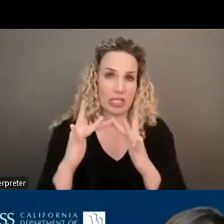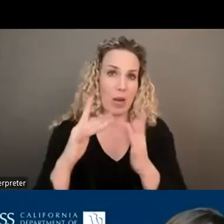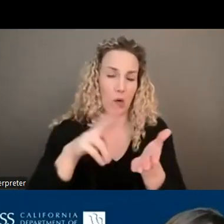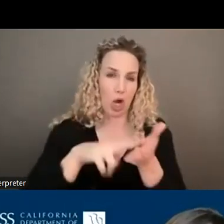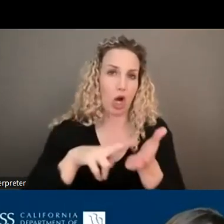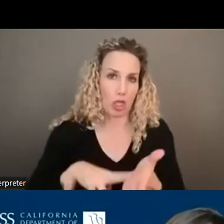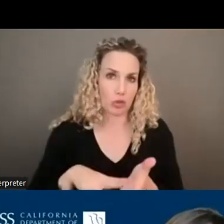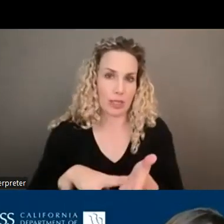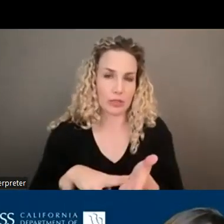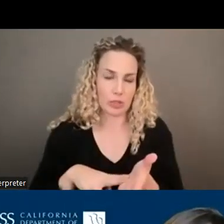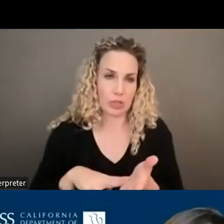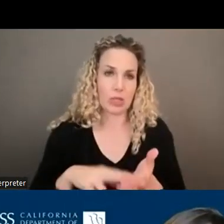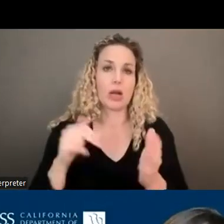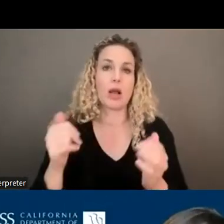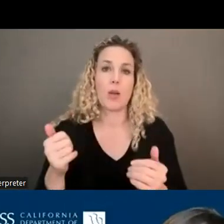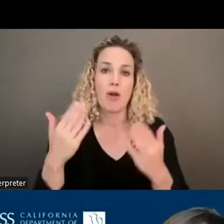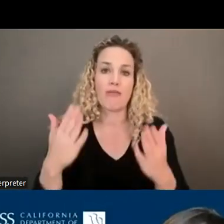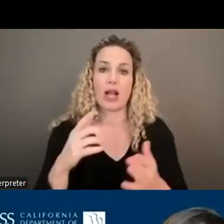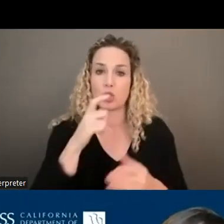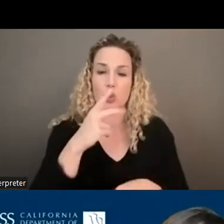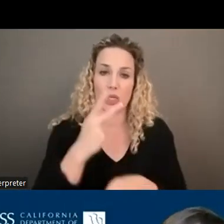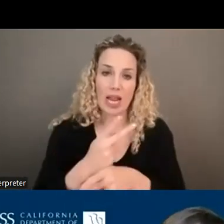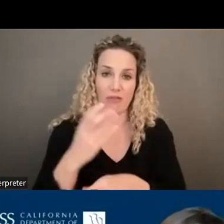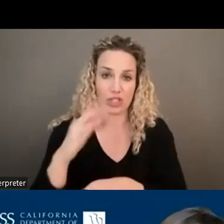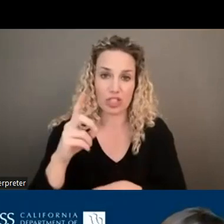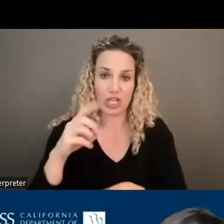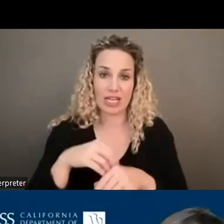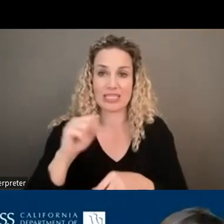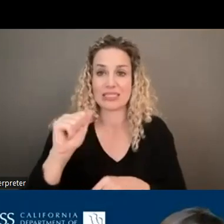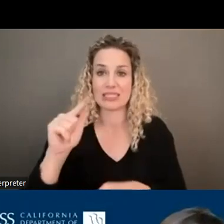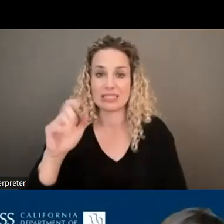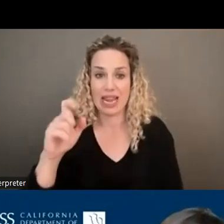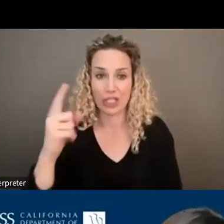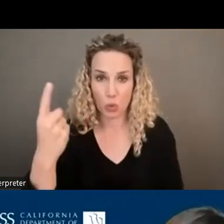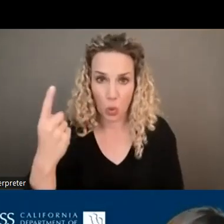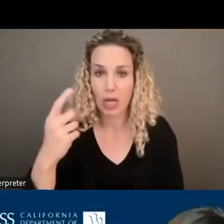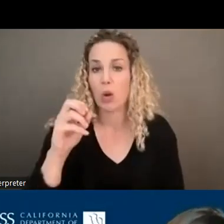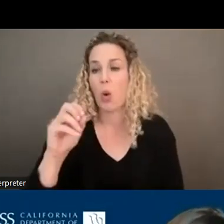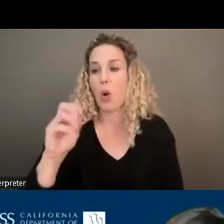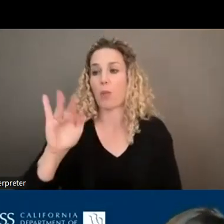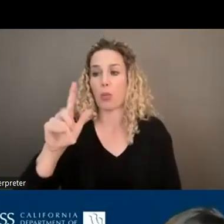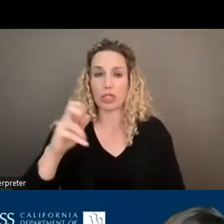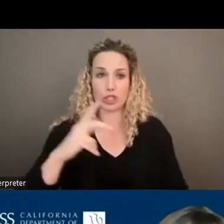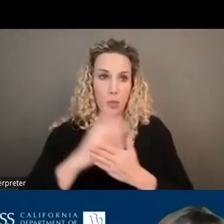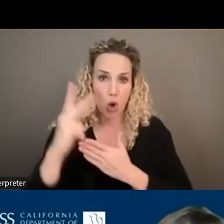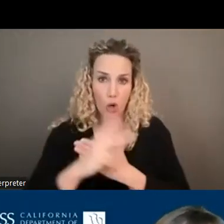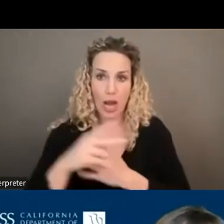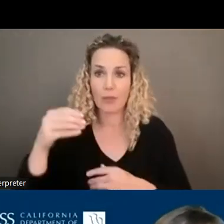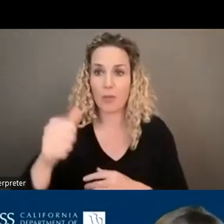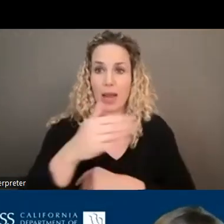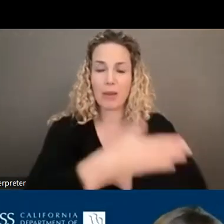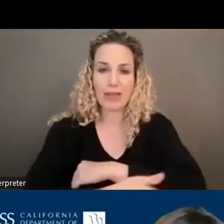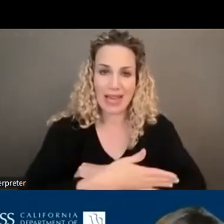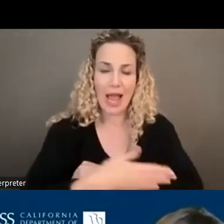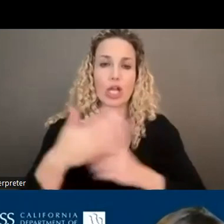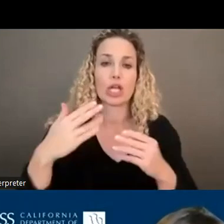contractor. Providers who care for a child in the Stage 1 or Bridge program and are paid by the County Human